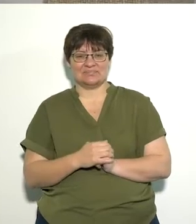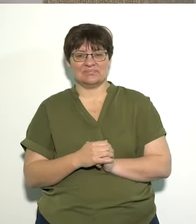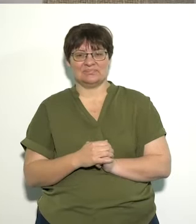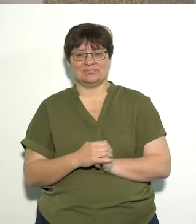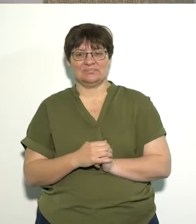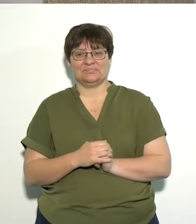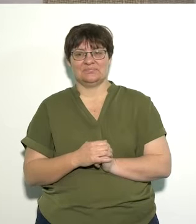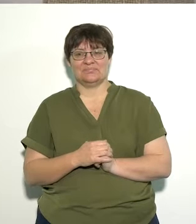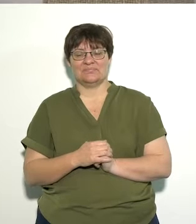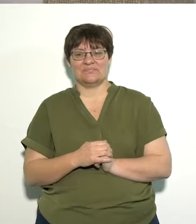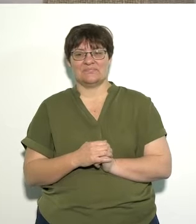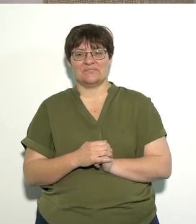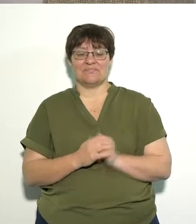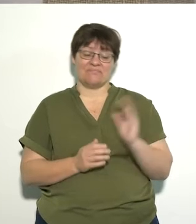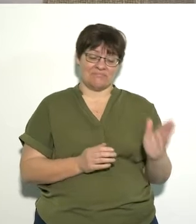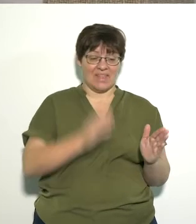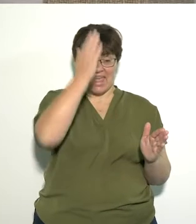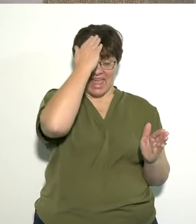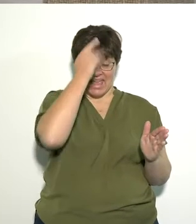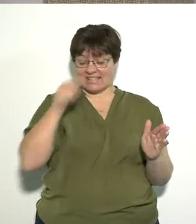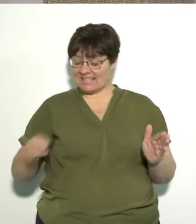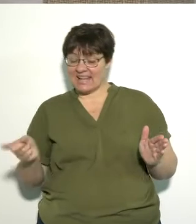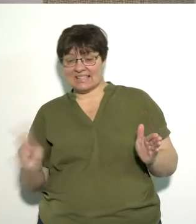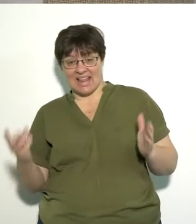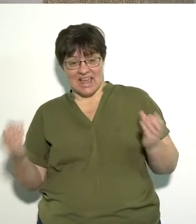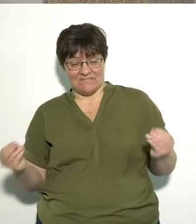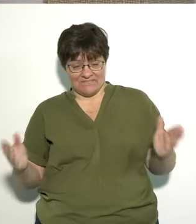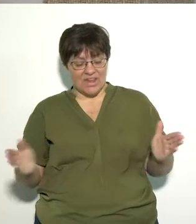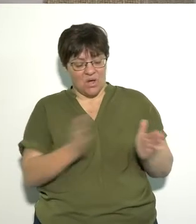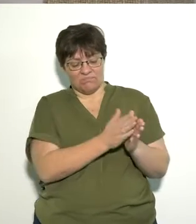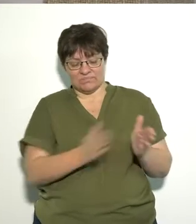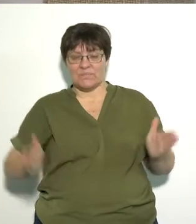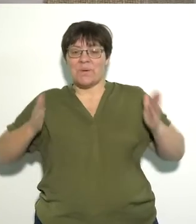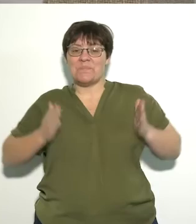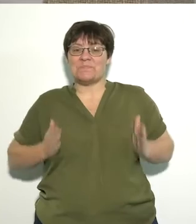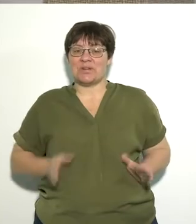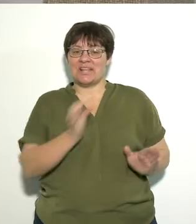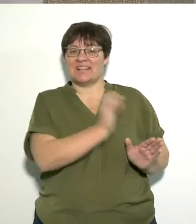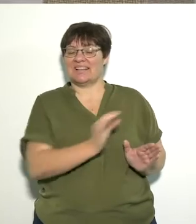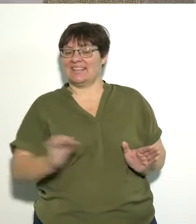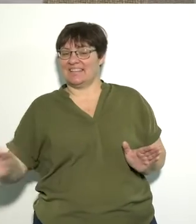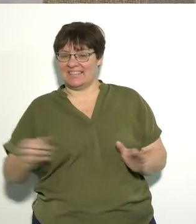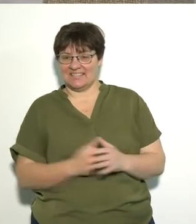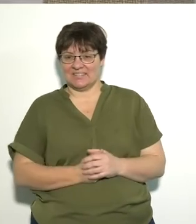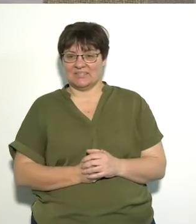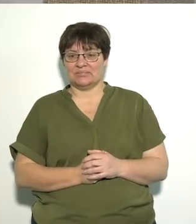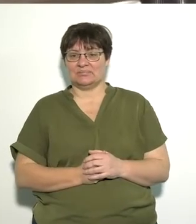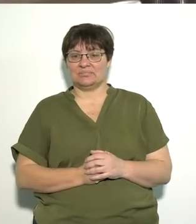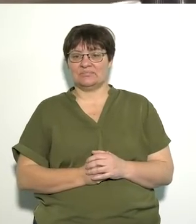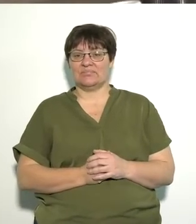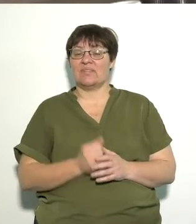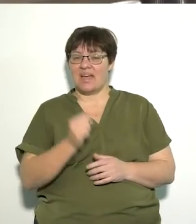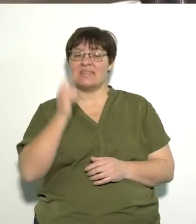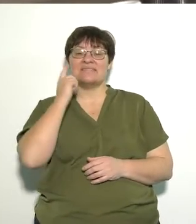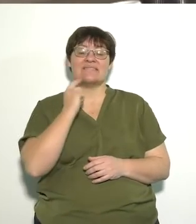Now that we have our tail and our head, we are going to start working on the body. For the body, you are going to need a